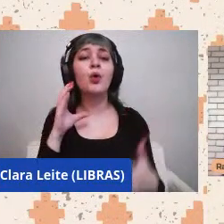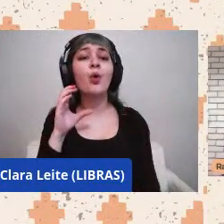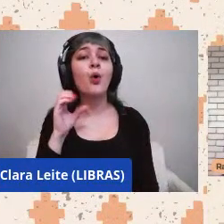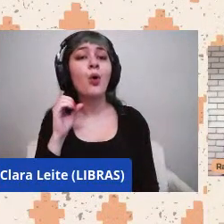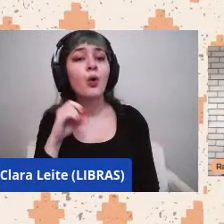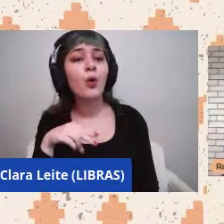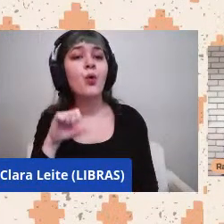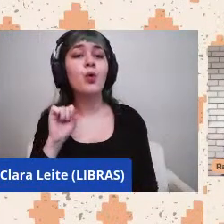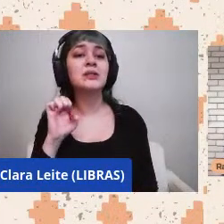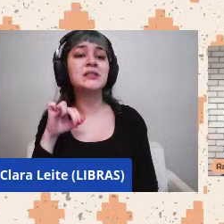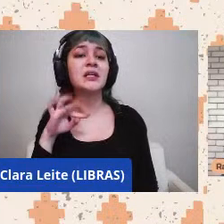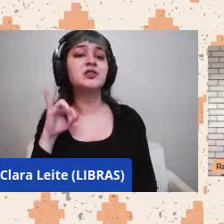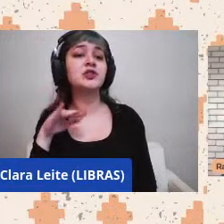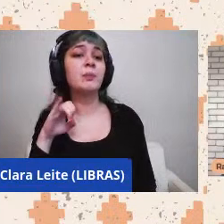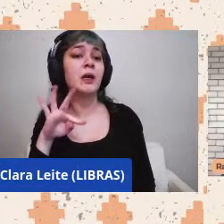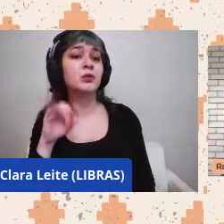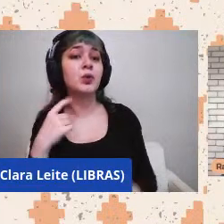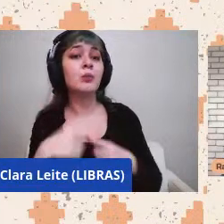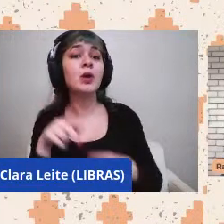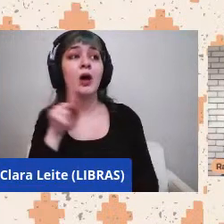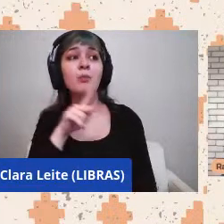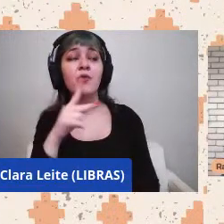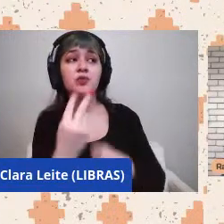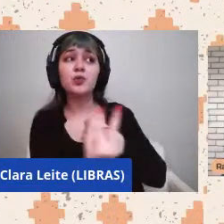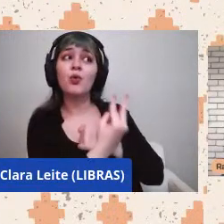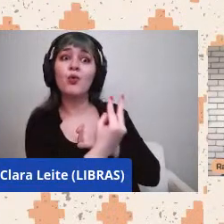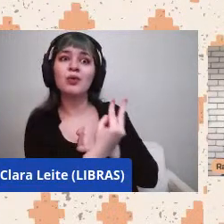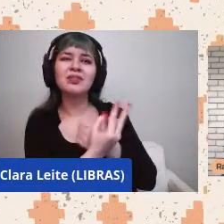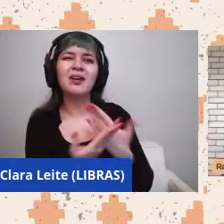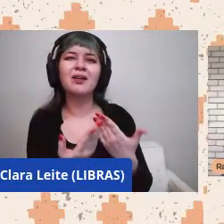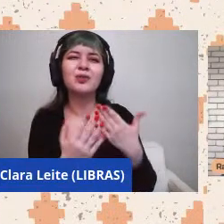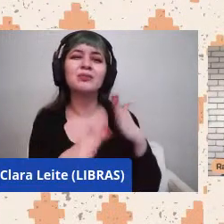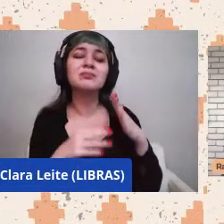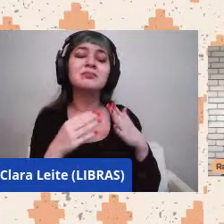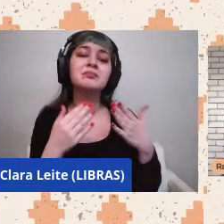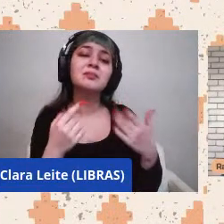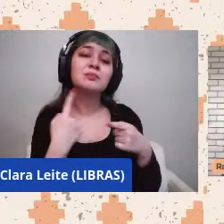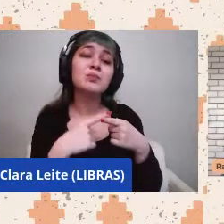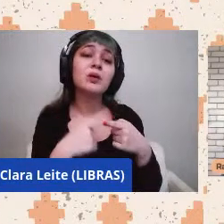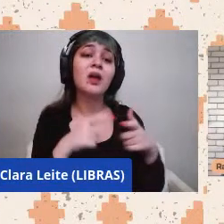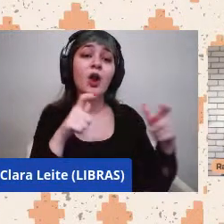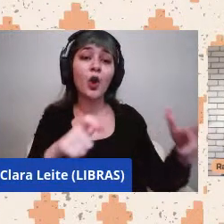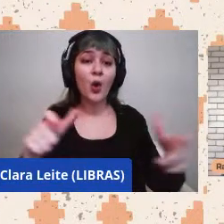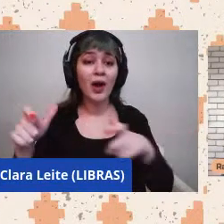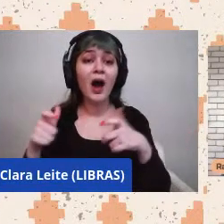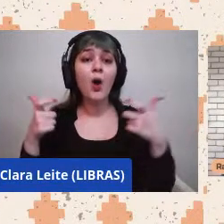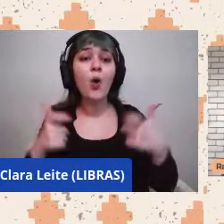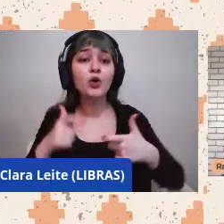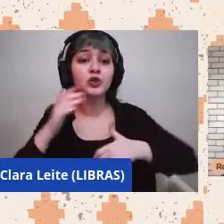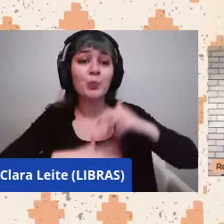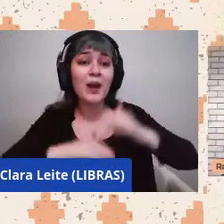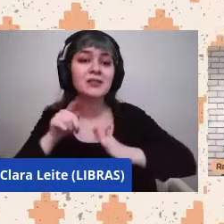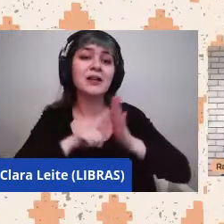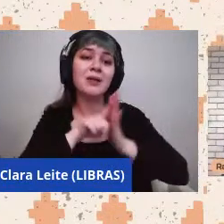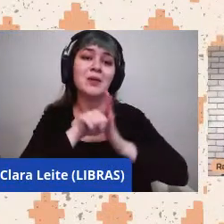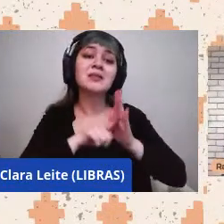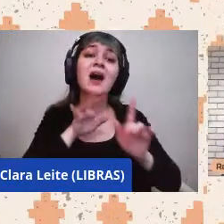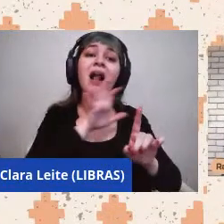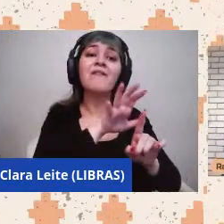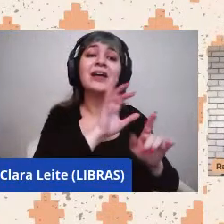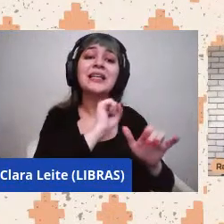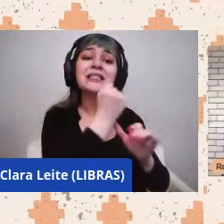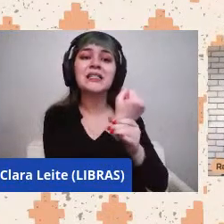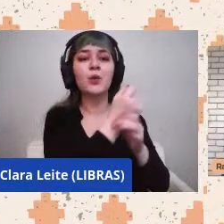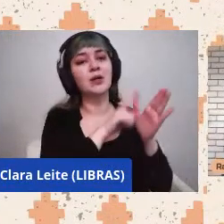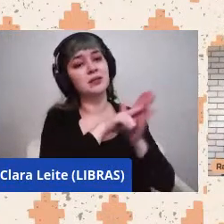that they're being watched by their teachers? But equally, the location of the research and its impact on researcher safety as well. And I think researcher safety